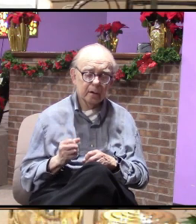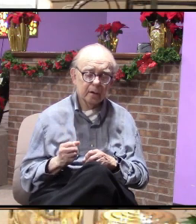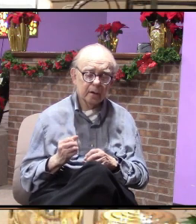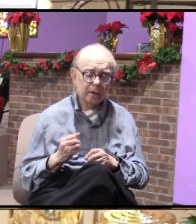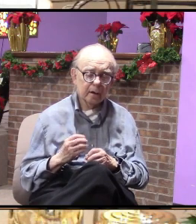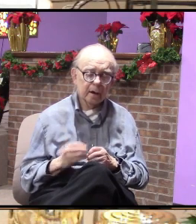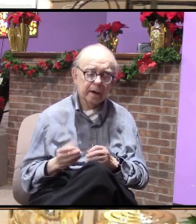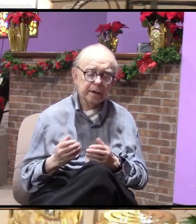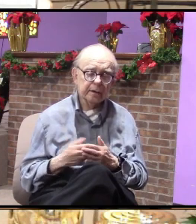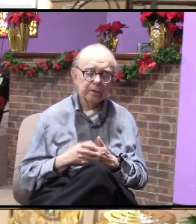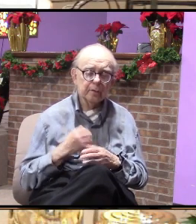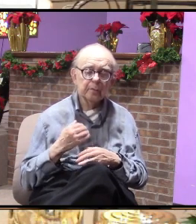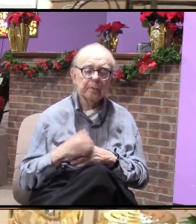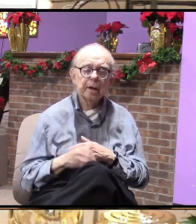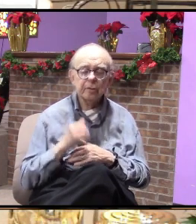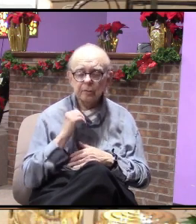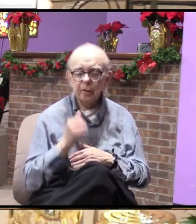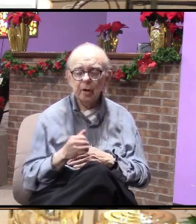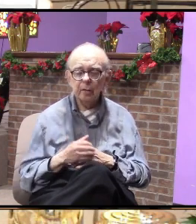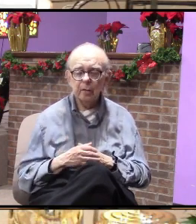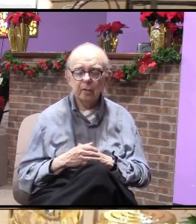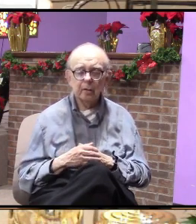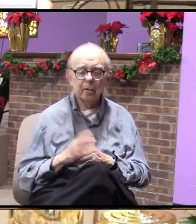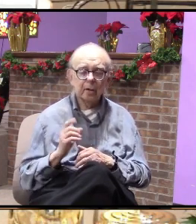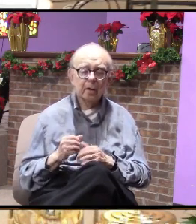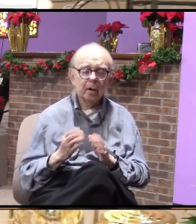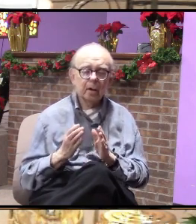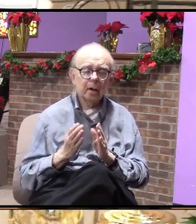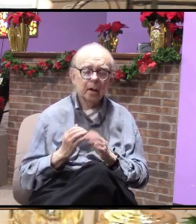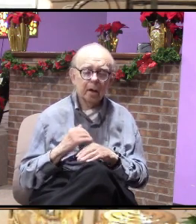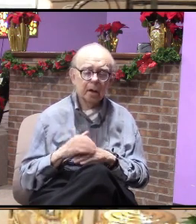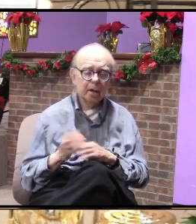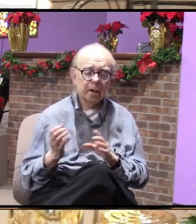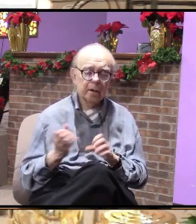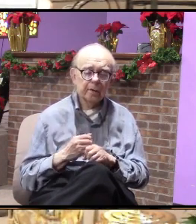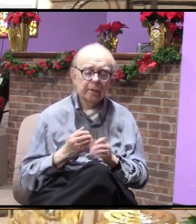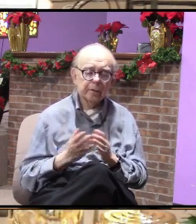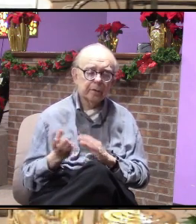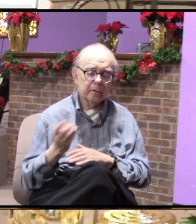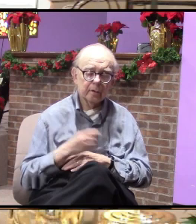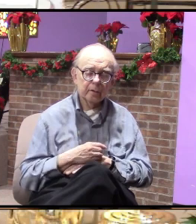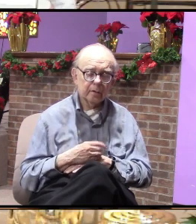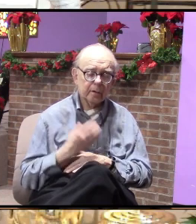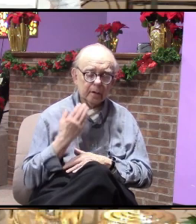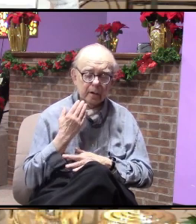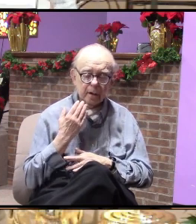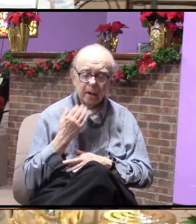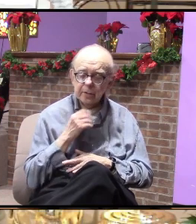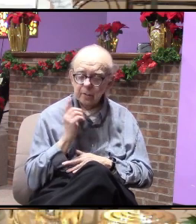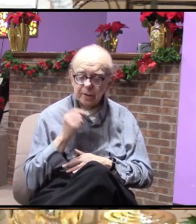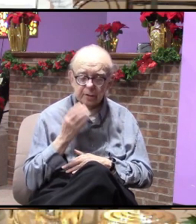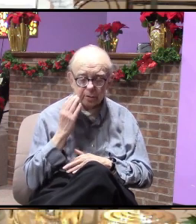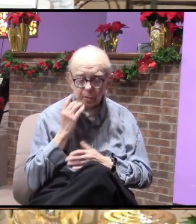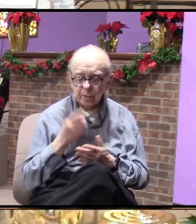bread tomorrow. I need bread to get me through today because I don't even know if tomorrow's going to come.